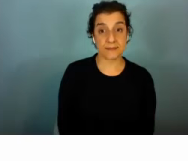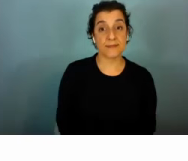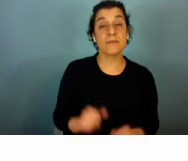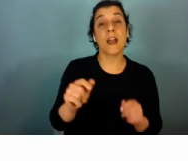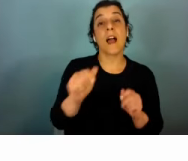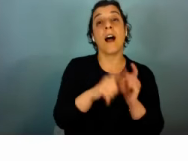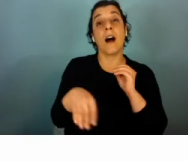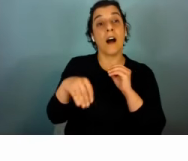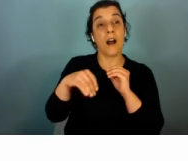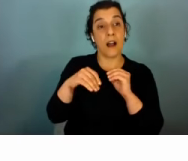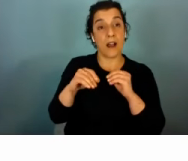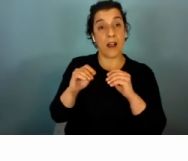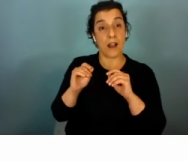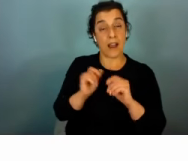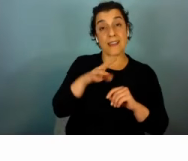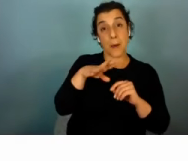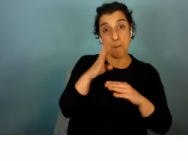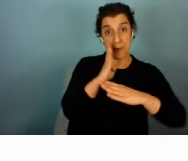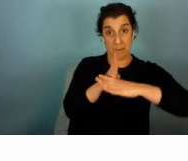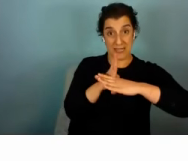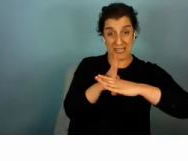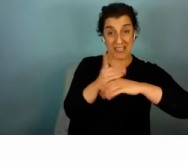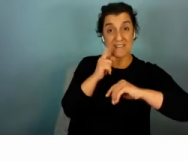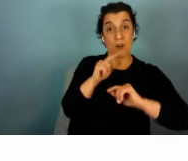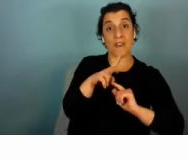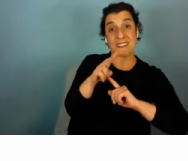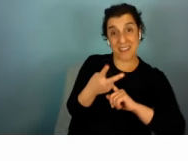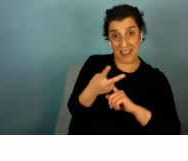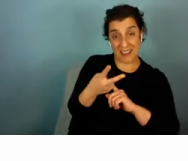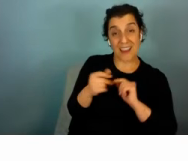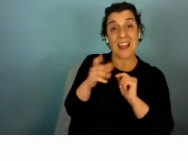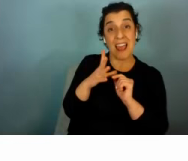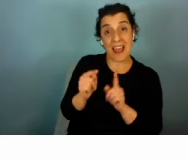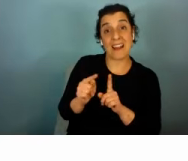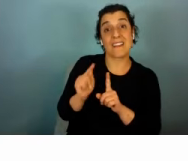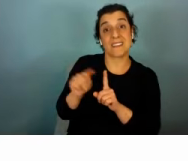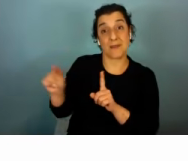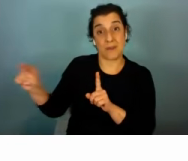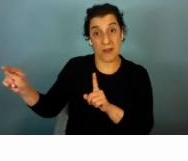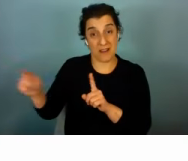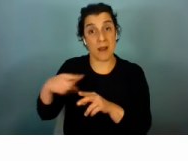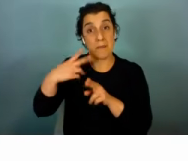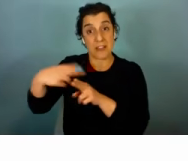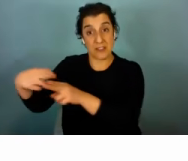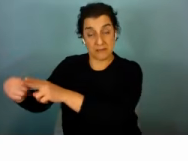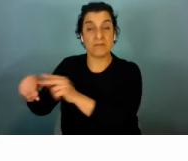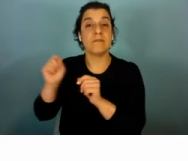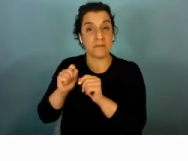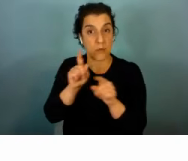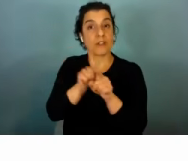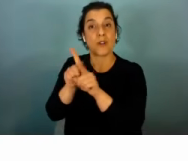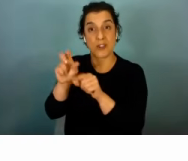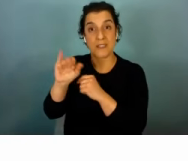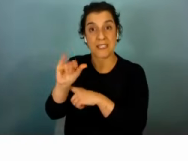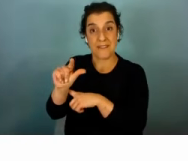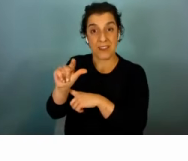Additionally, the difference between the mean of the second and the subsequent mentions was also significant, with the value